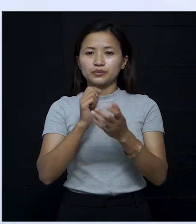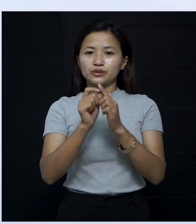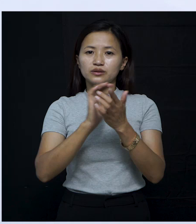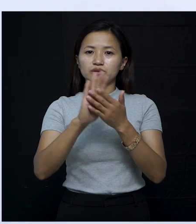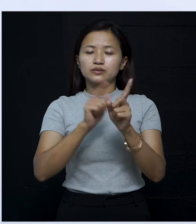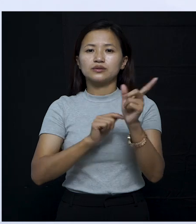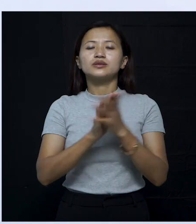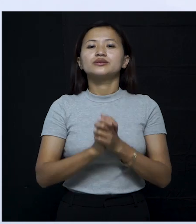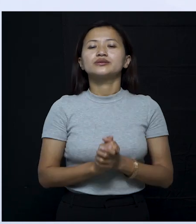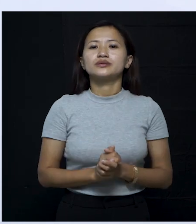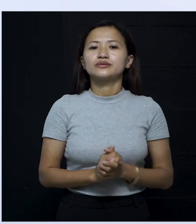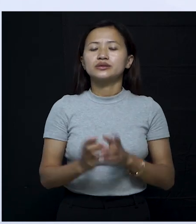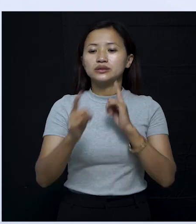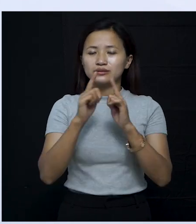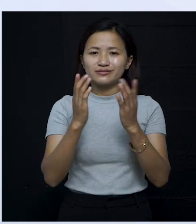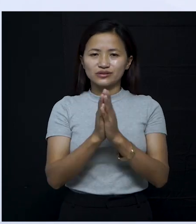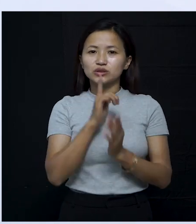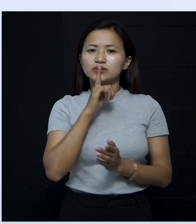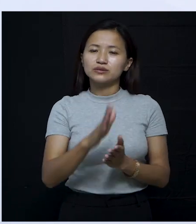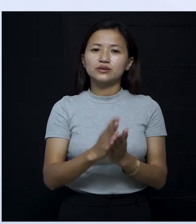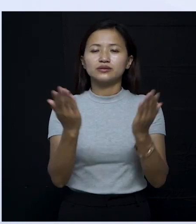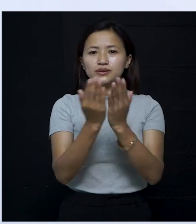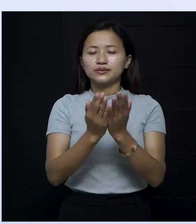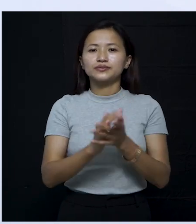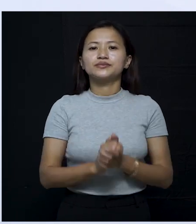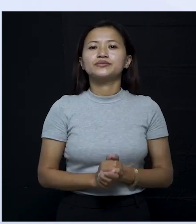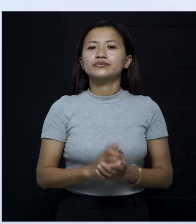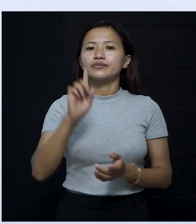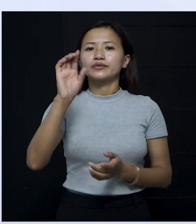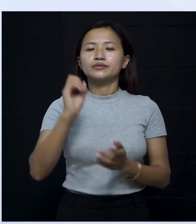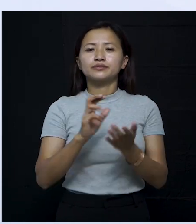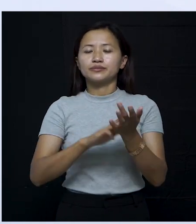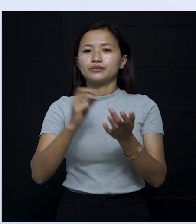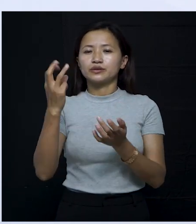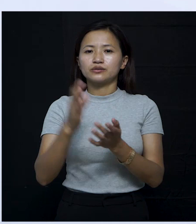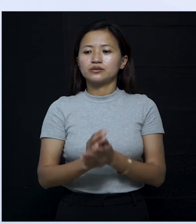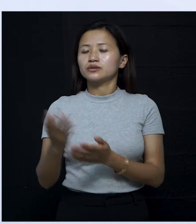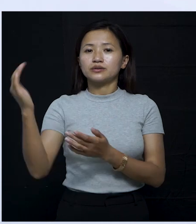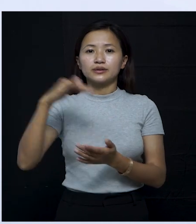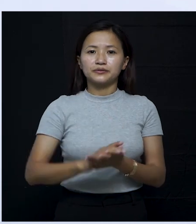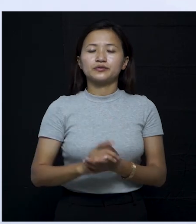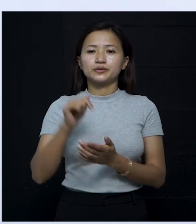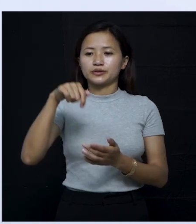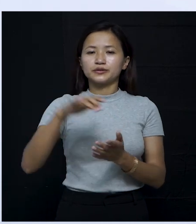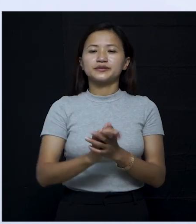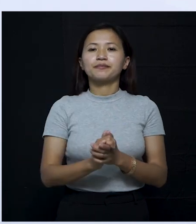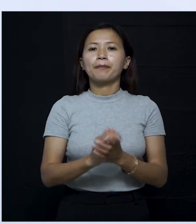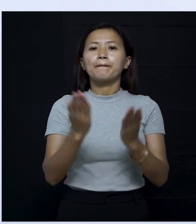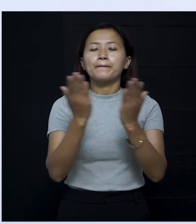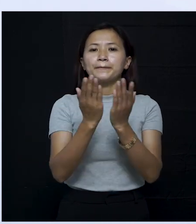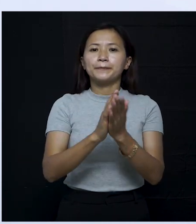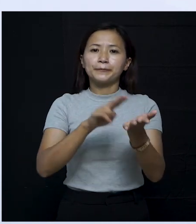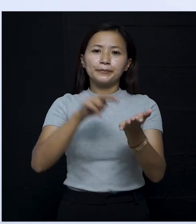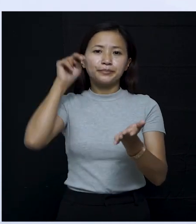So make sure you study that, because 10 marks will be coming from this book, okay? 10 marks from Nagaland,